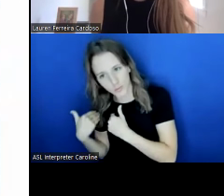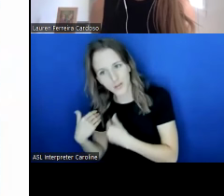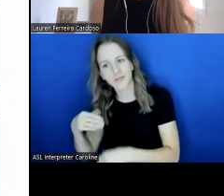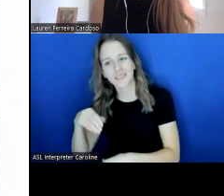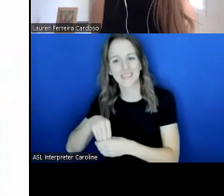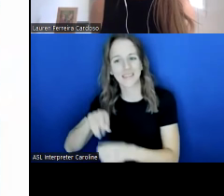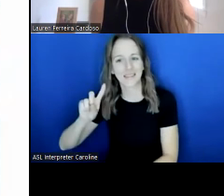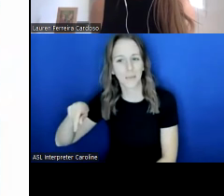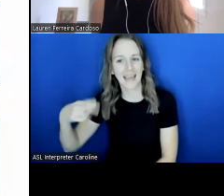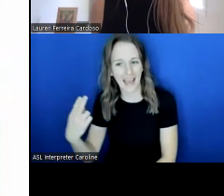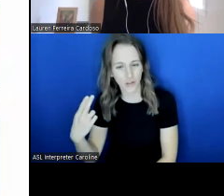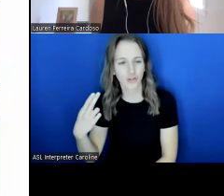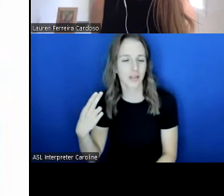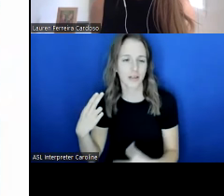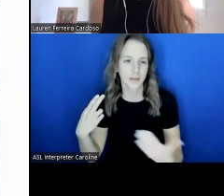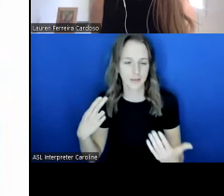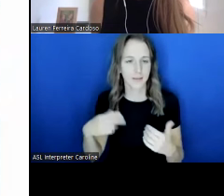DPH, and who,